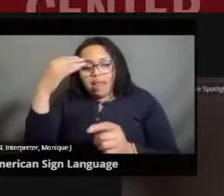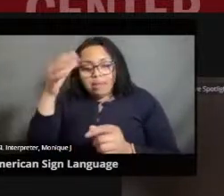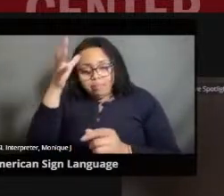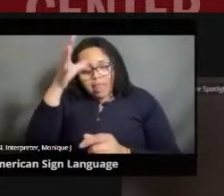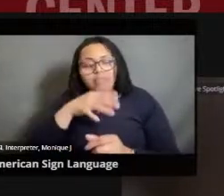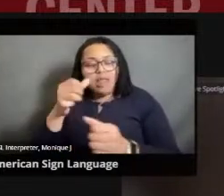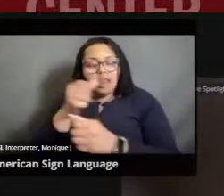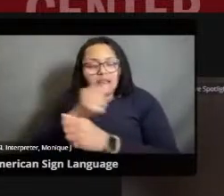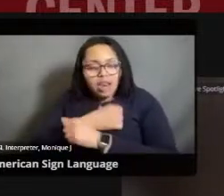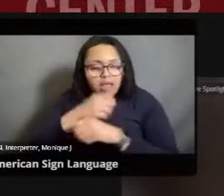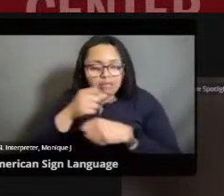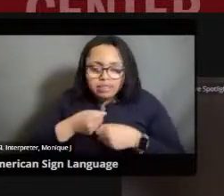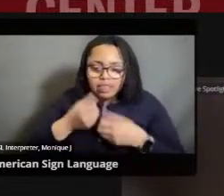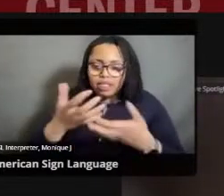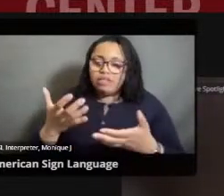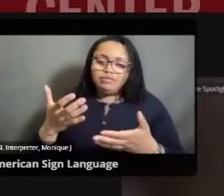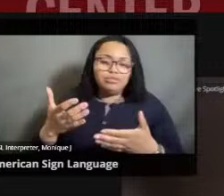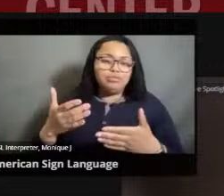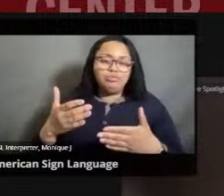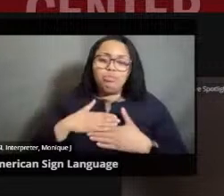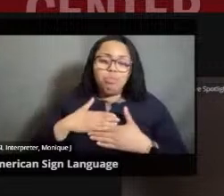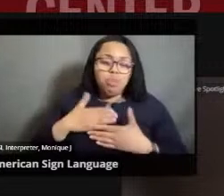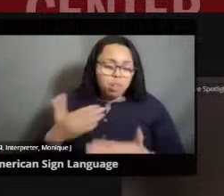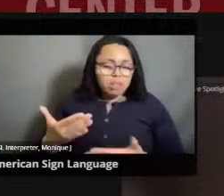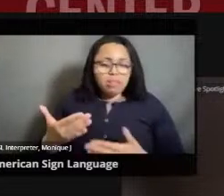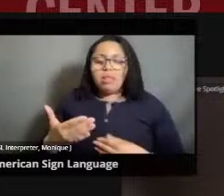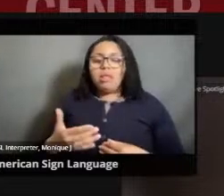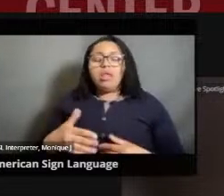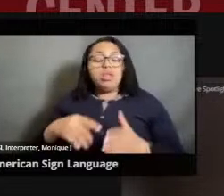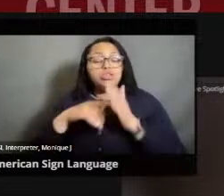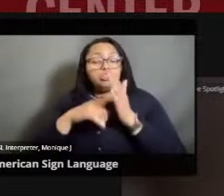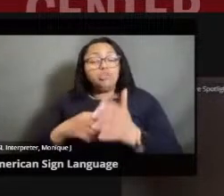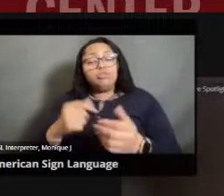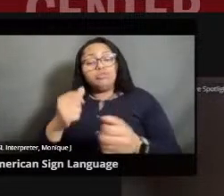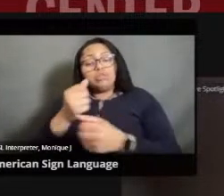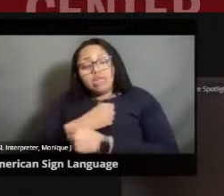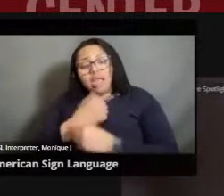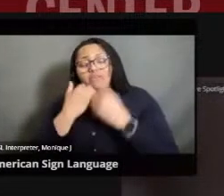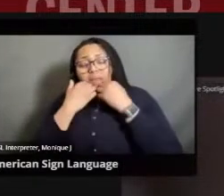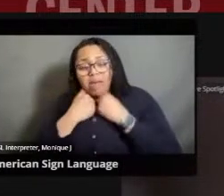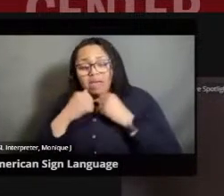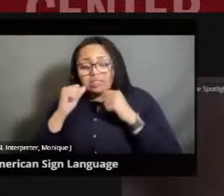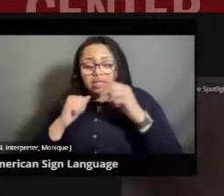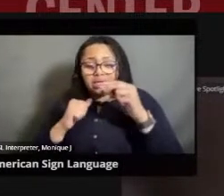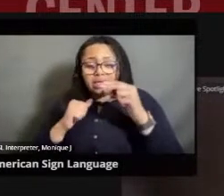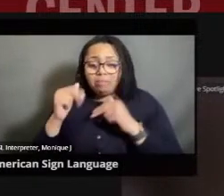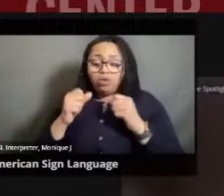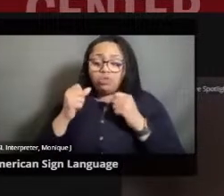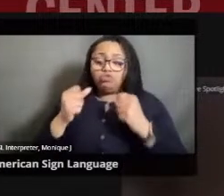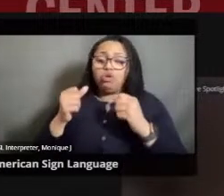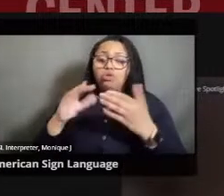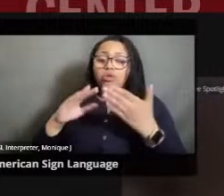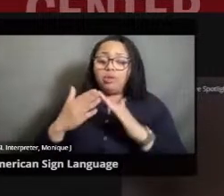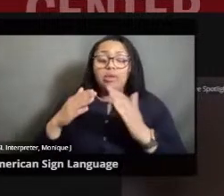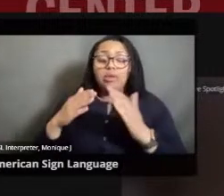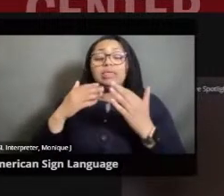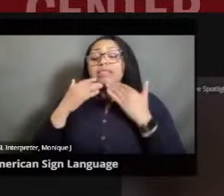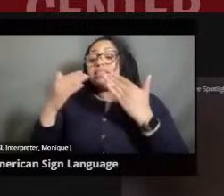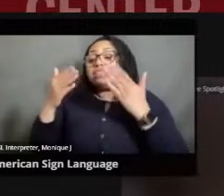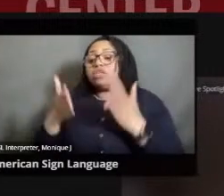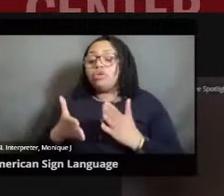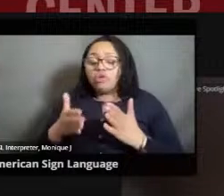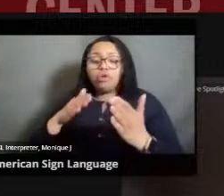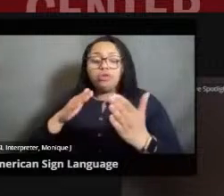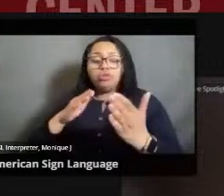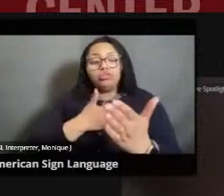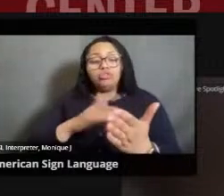emotional sensitivity and compassion can make us stronger as a community. As a singer, songwriter, producer,